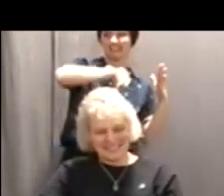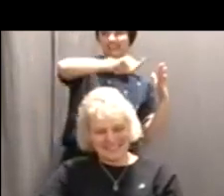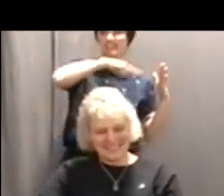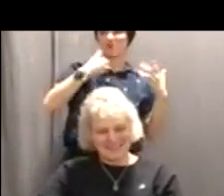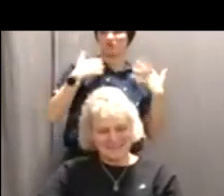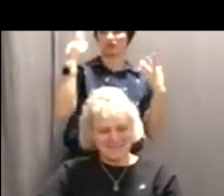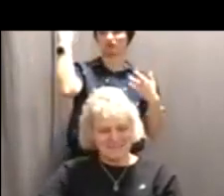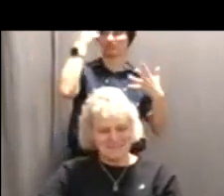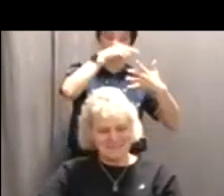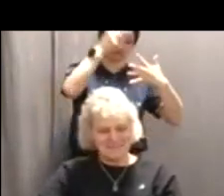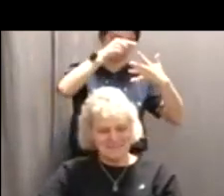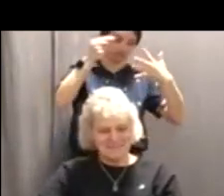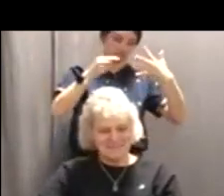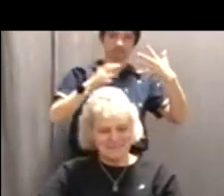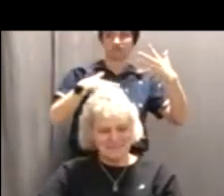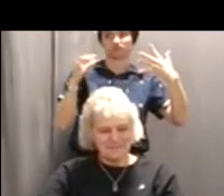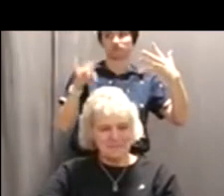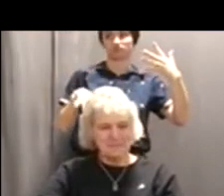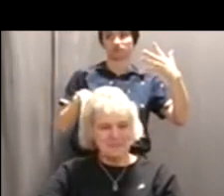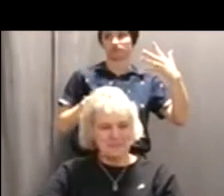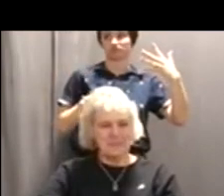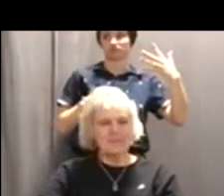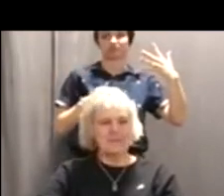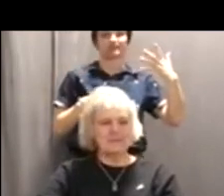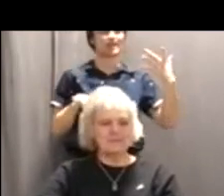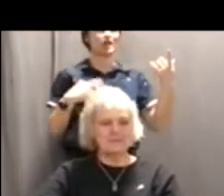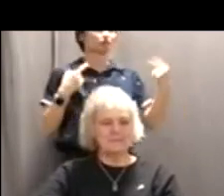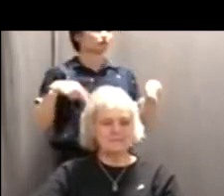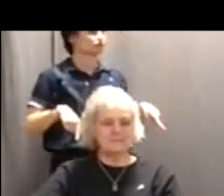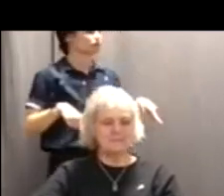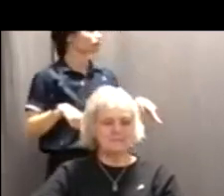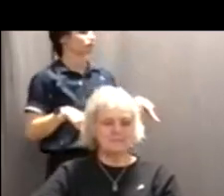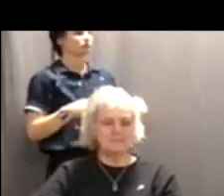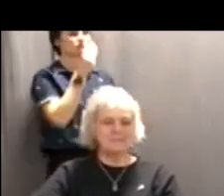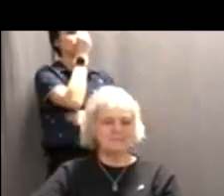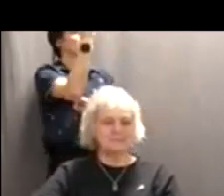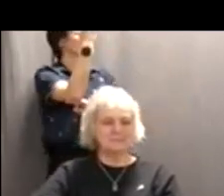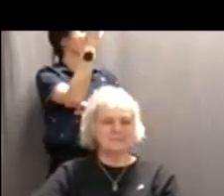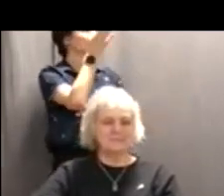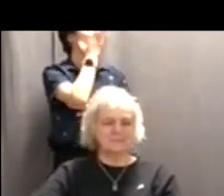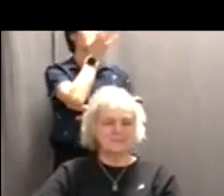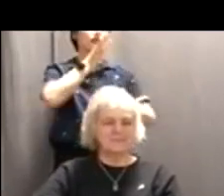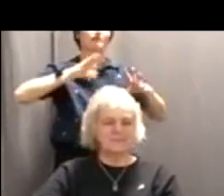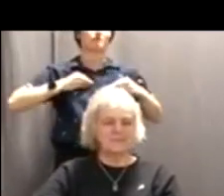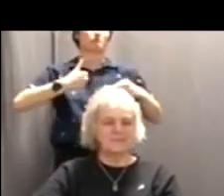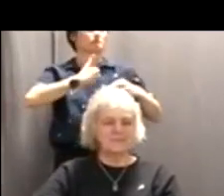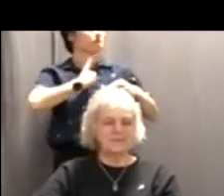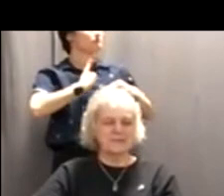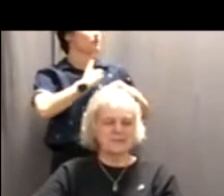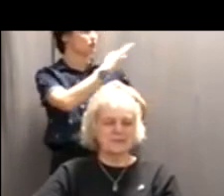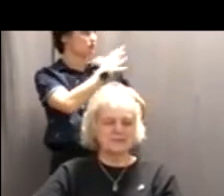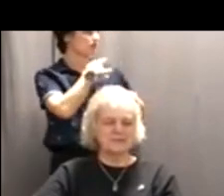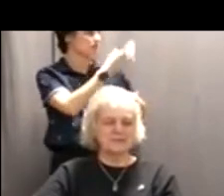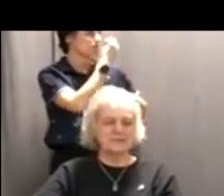my heels in and I was like, you know what? No, I don't care. I'm going to own this, whether you like me or not. And so